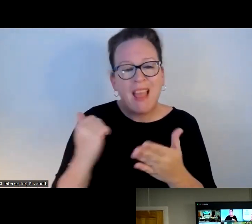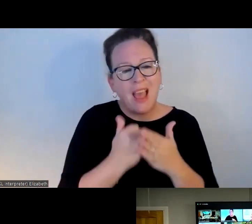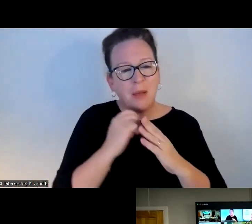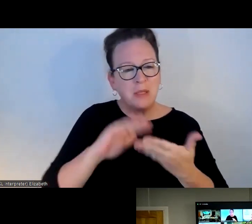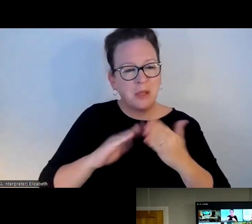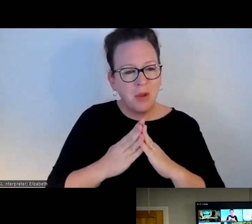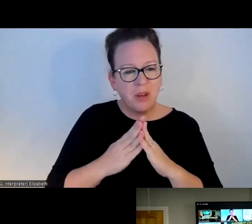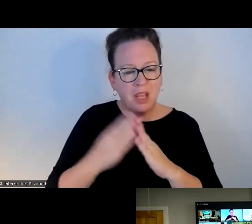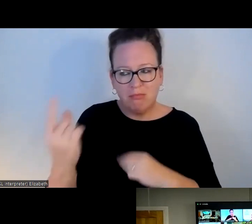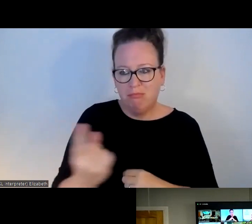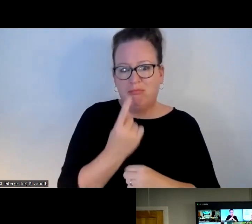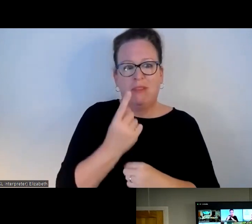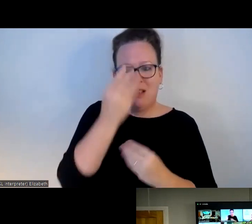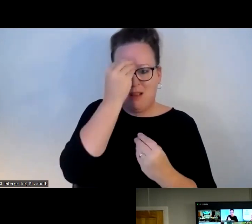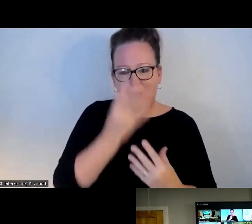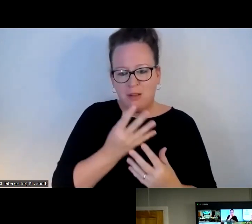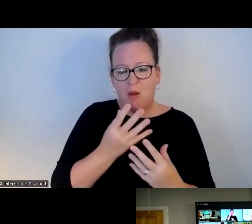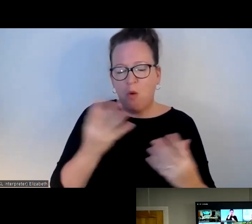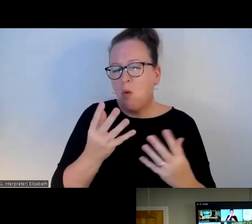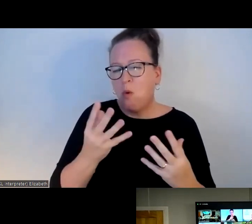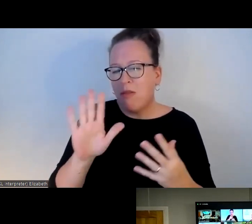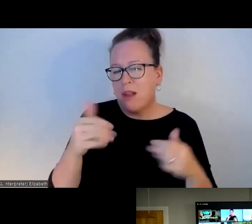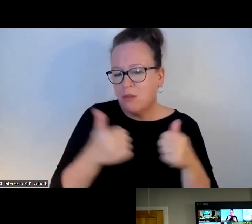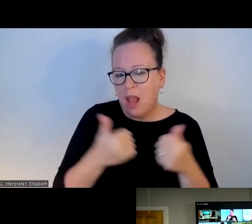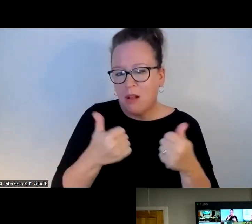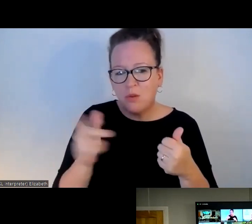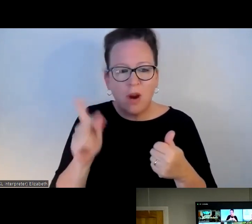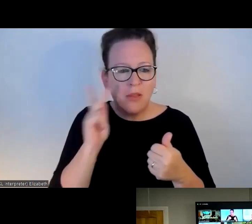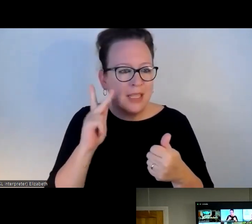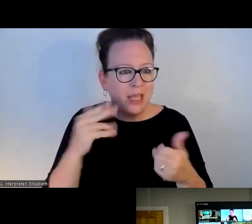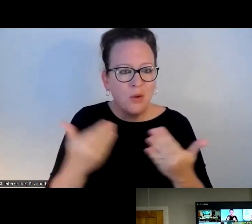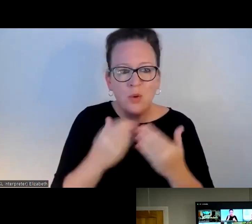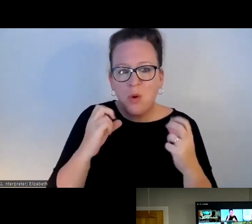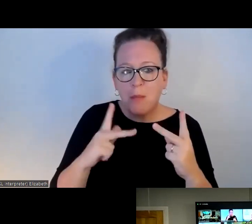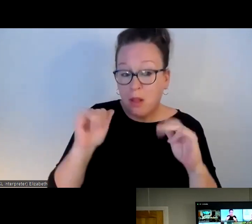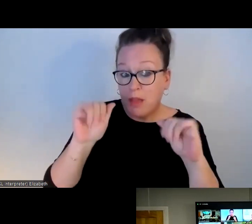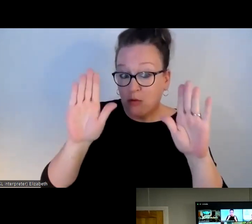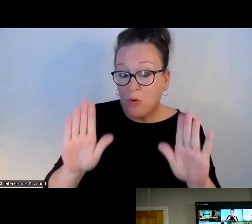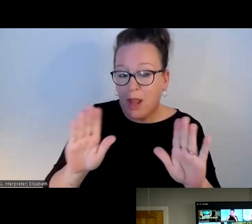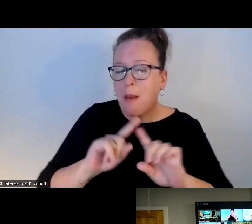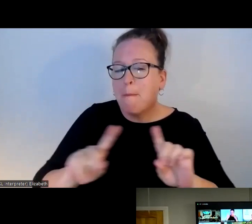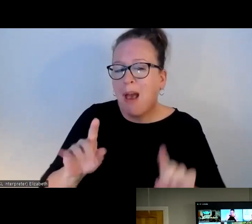and where they're seeing some opportunities, where they're seeing challenges, and that's great. But what if